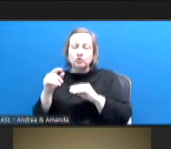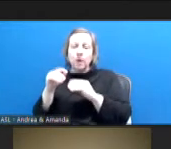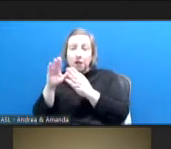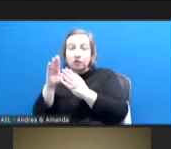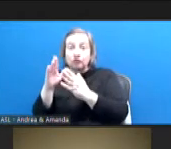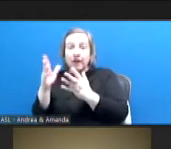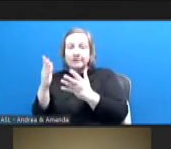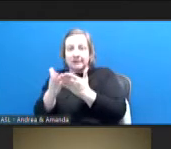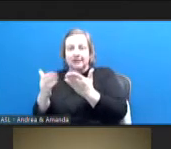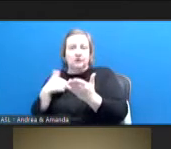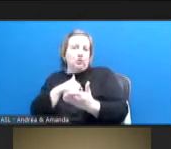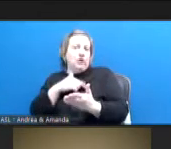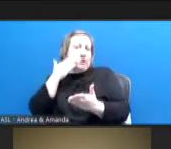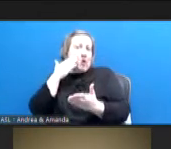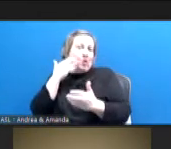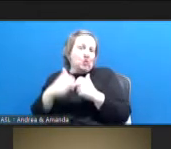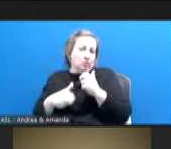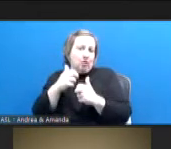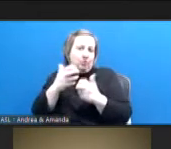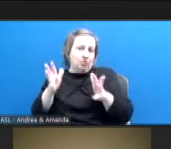problem.